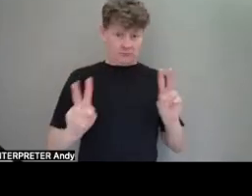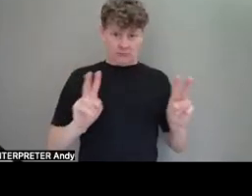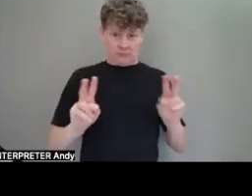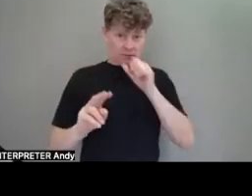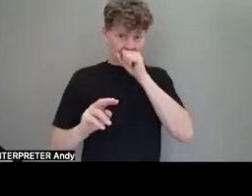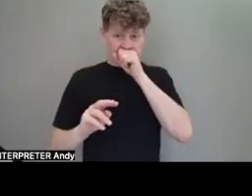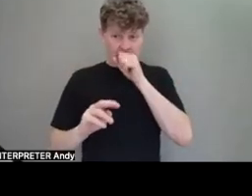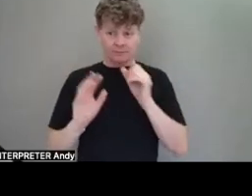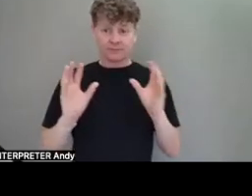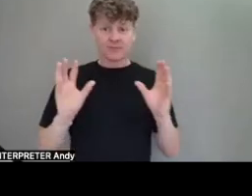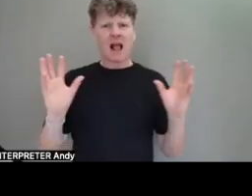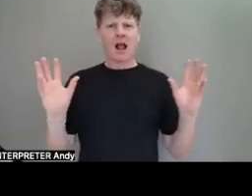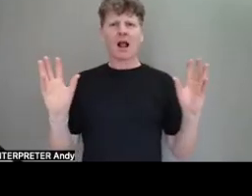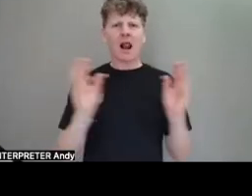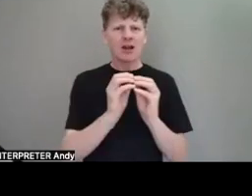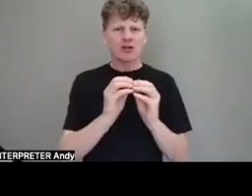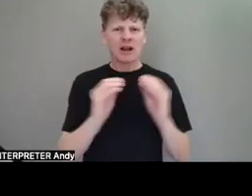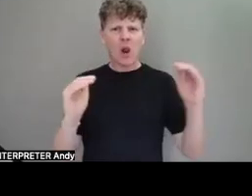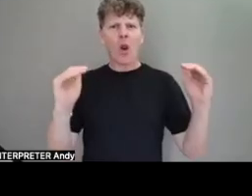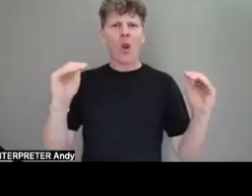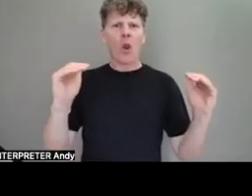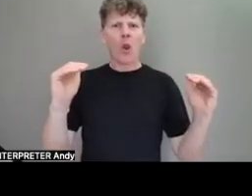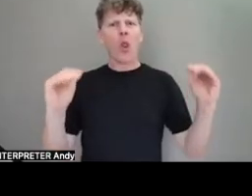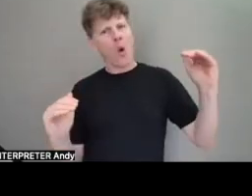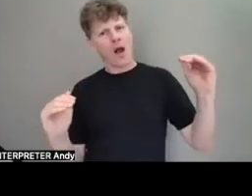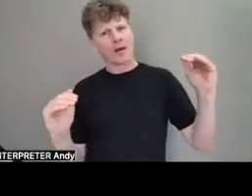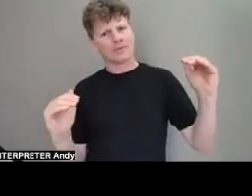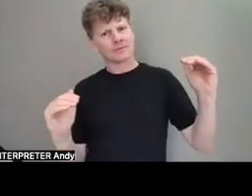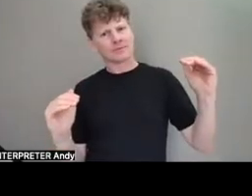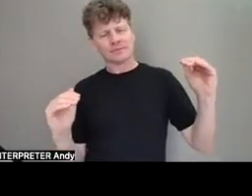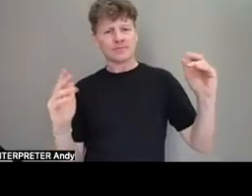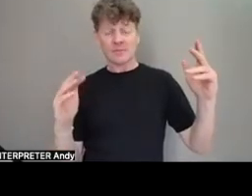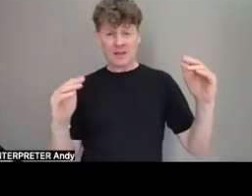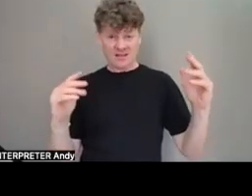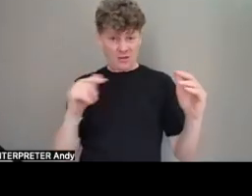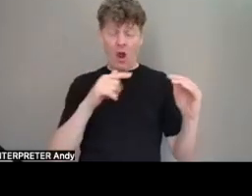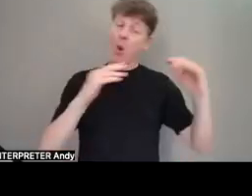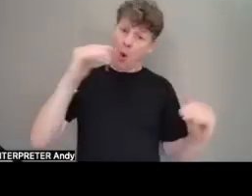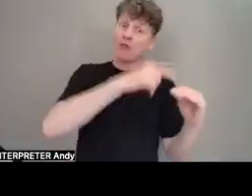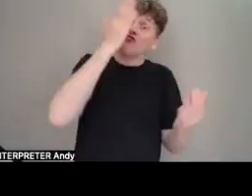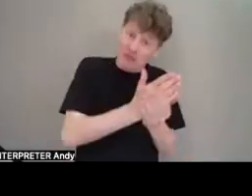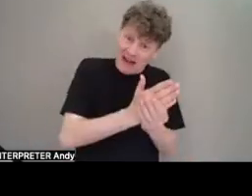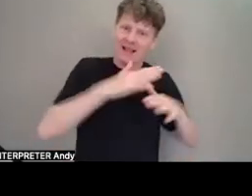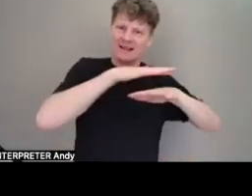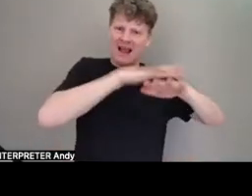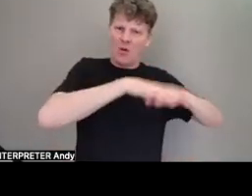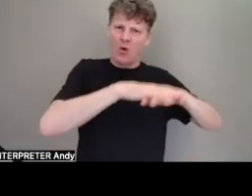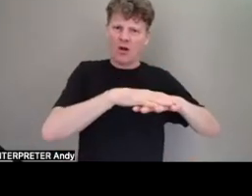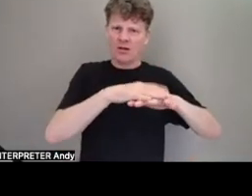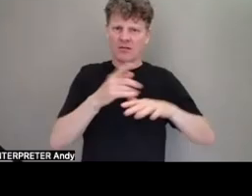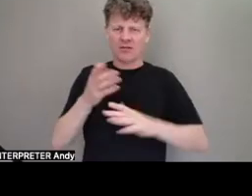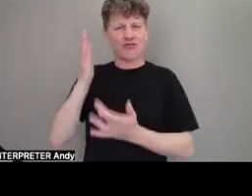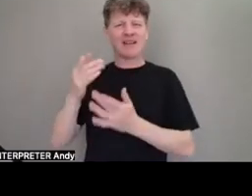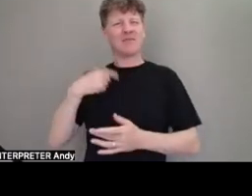is lower in the real networks than in the random networks, than would be expected by